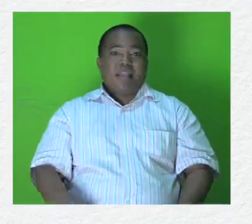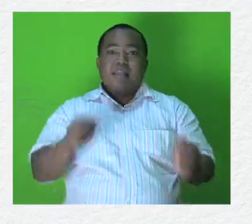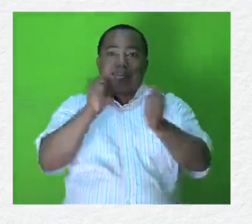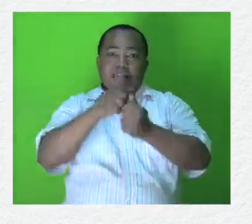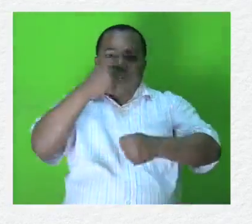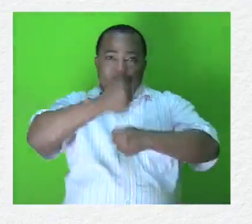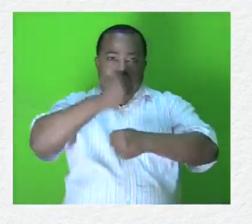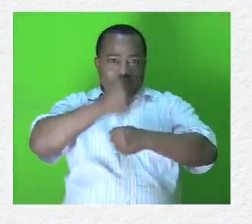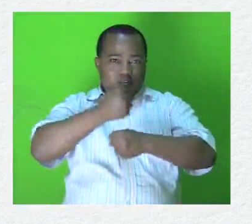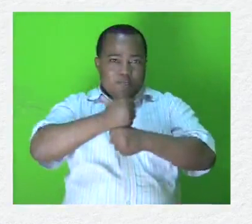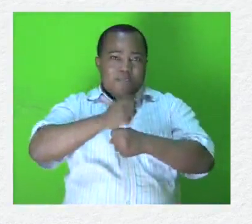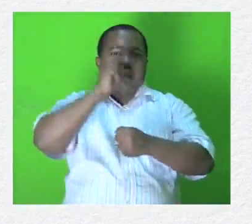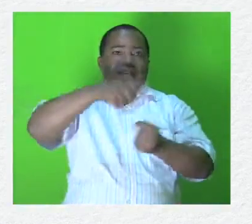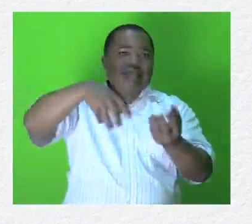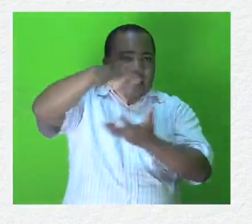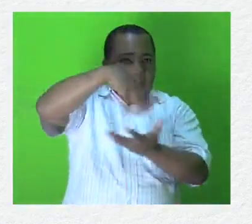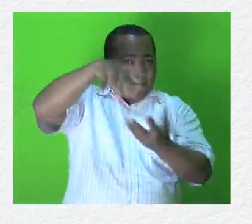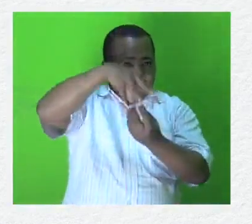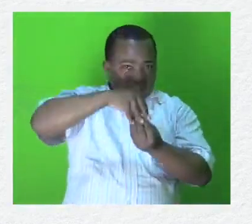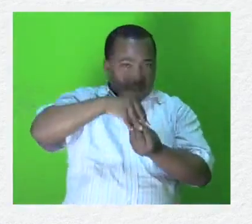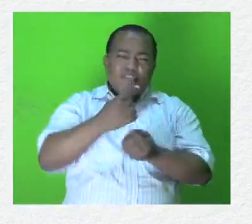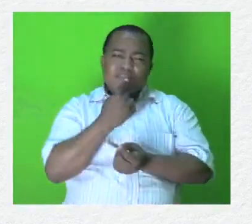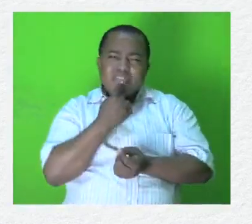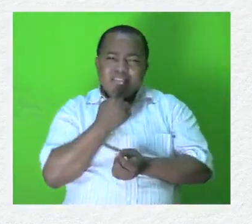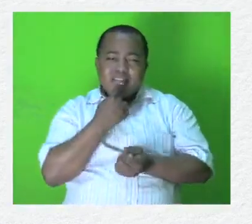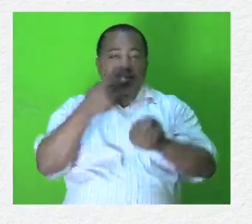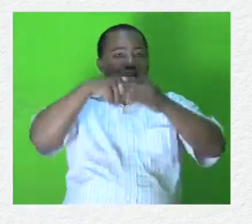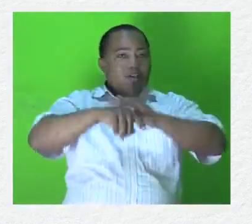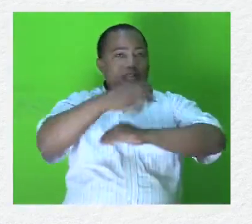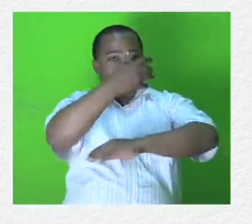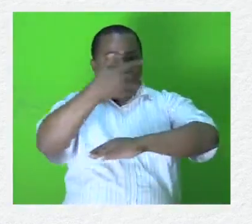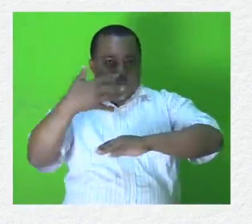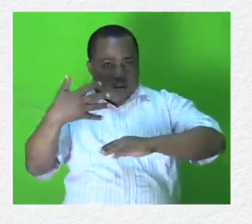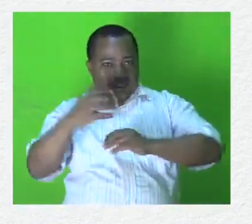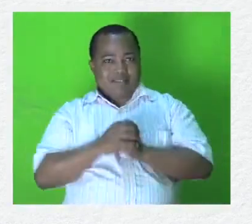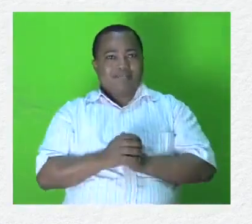the substance formed is a mixture of salt and water.